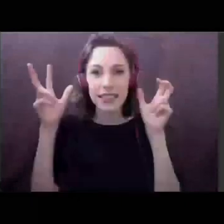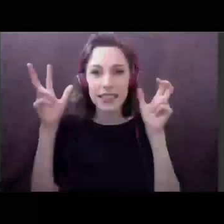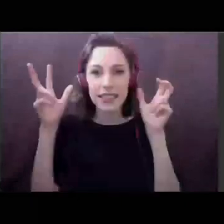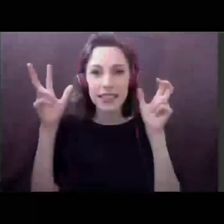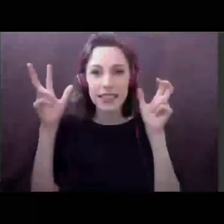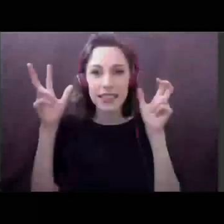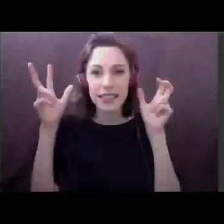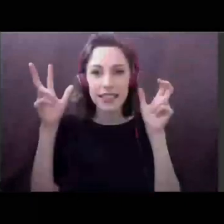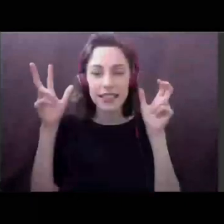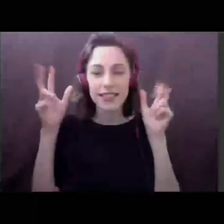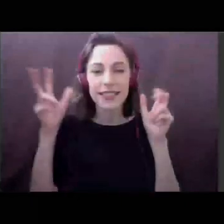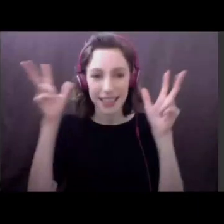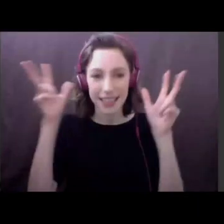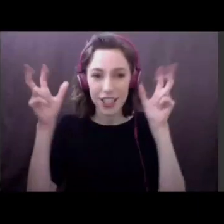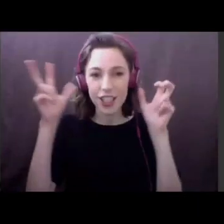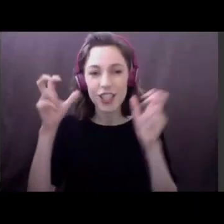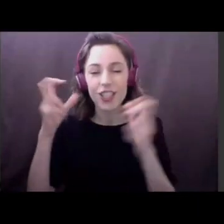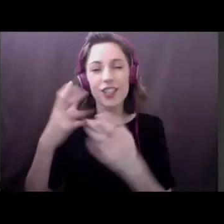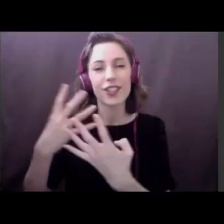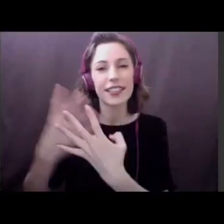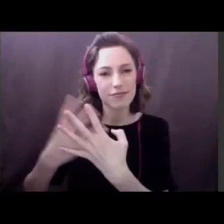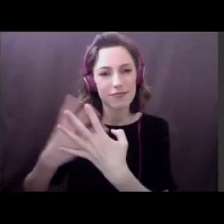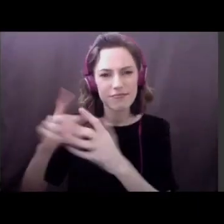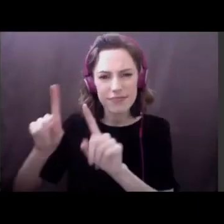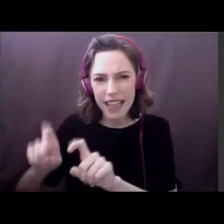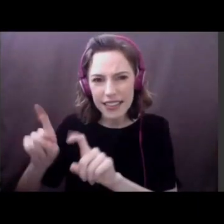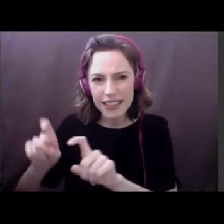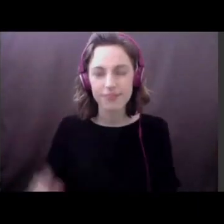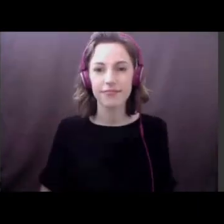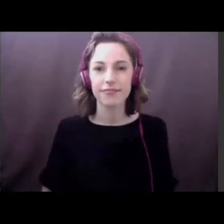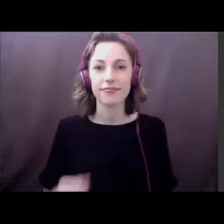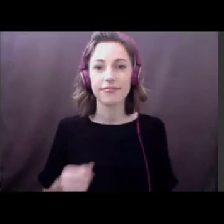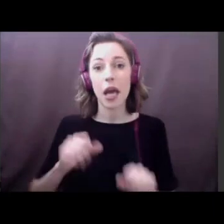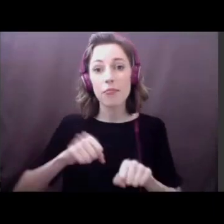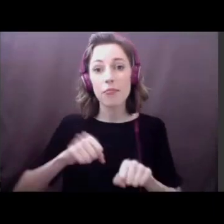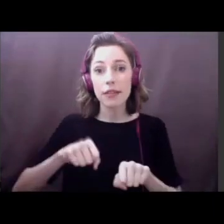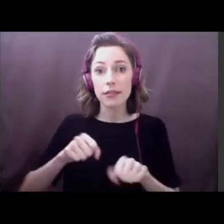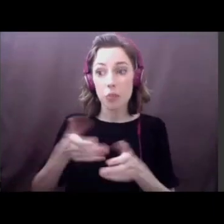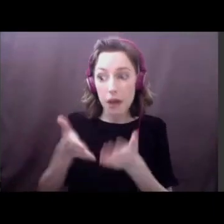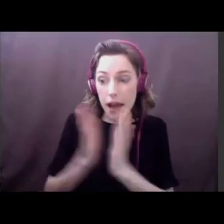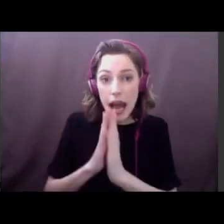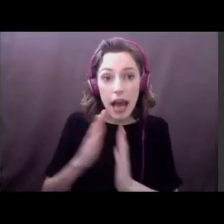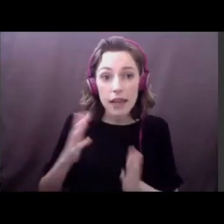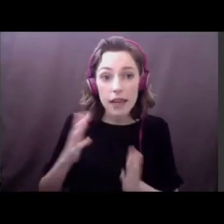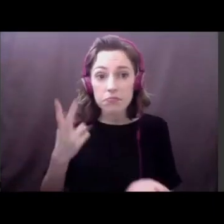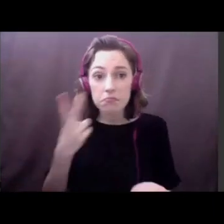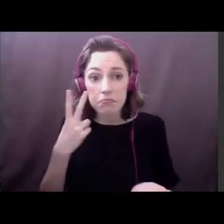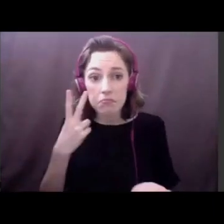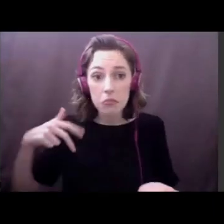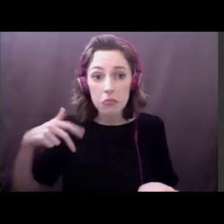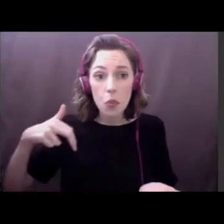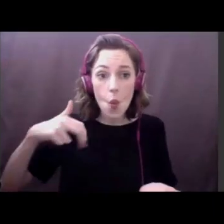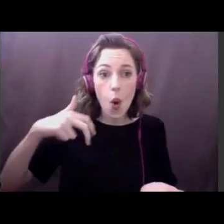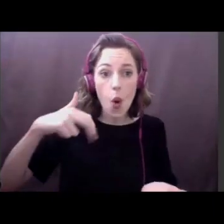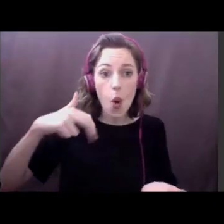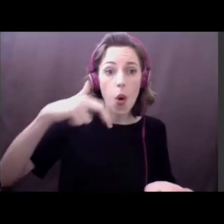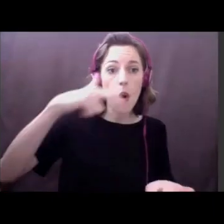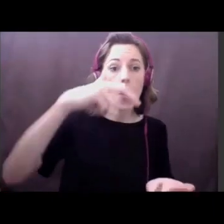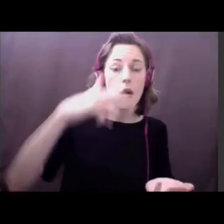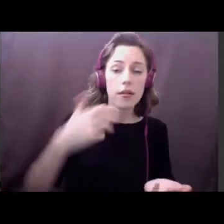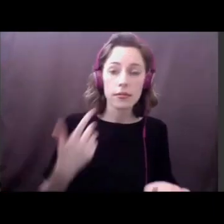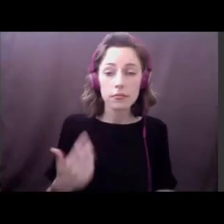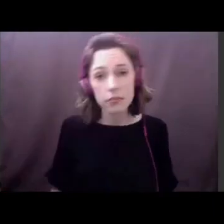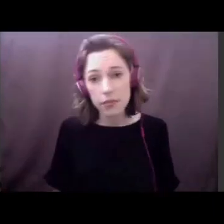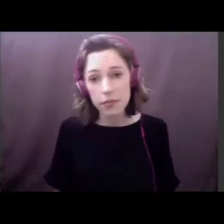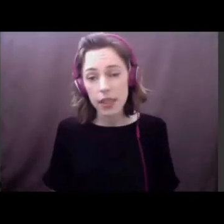the person to actually measure and identify the kinds of difficulties they may have doing these basic activities.